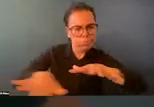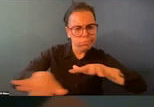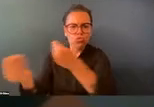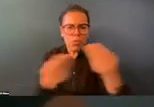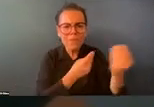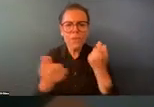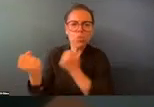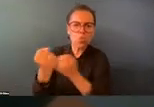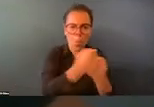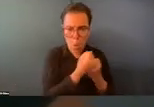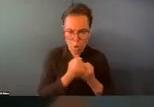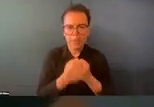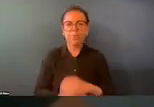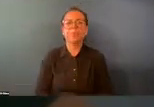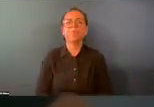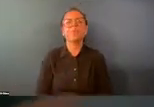in the chat.